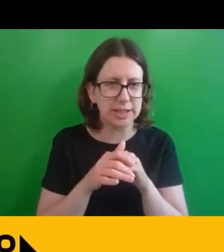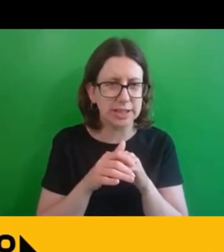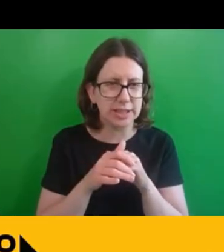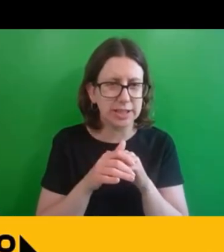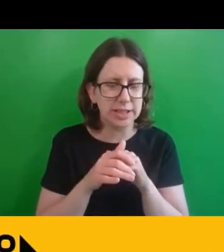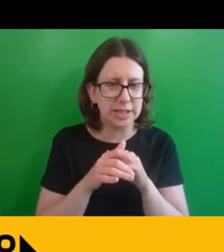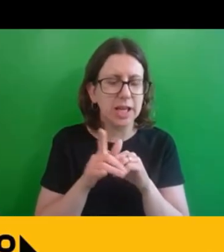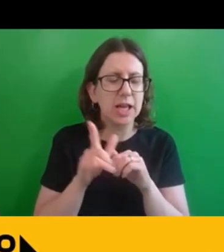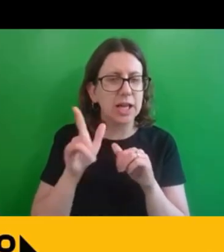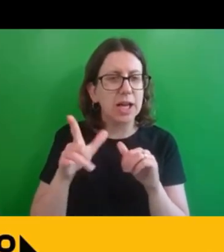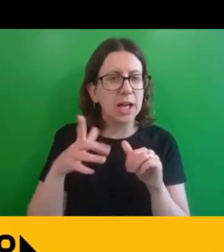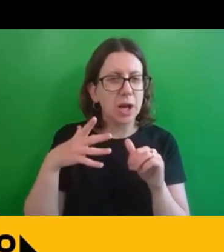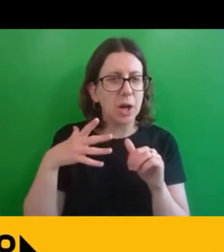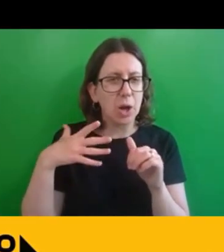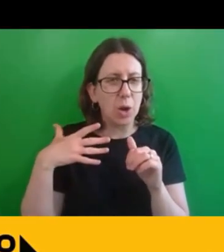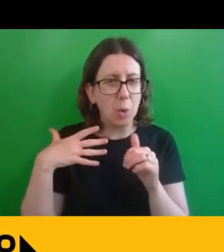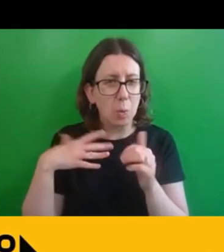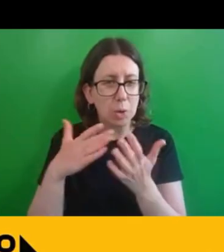share a few.